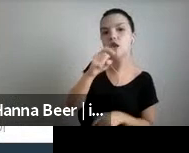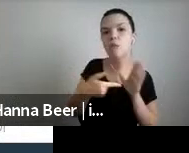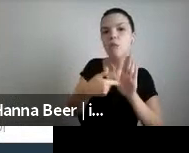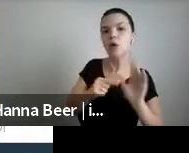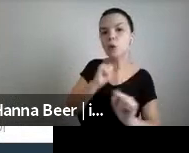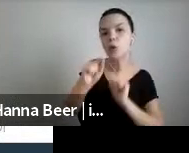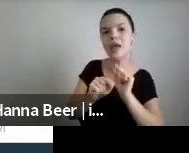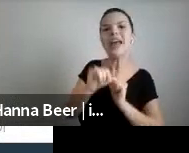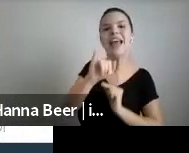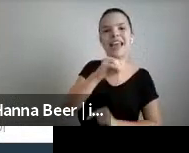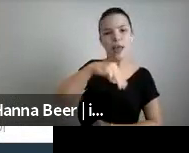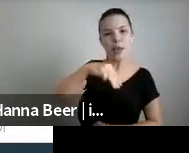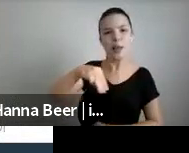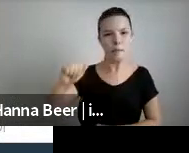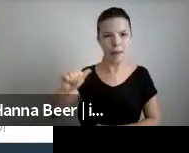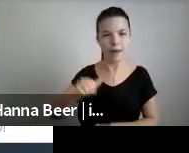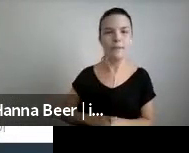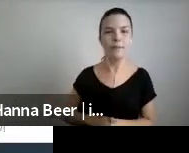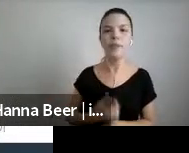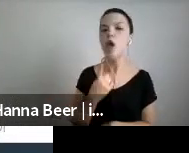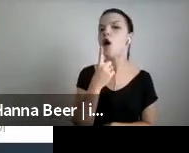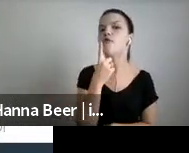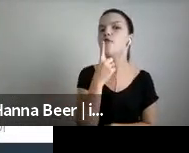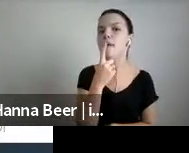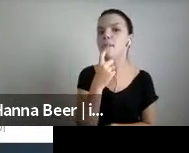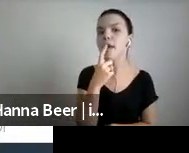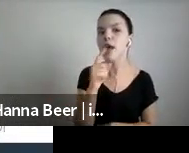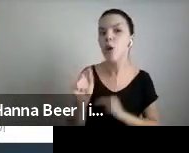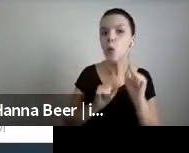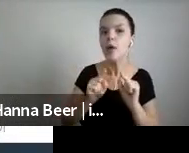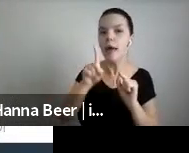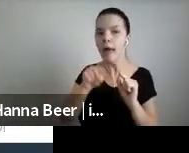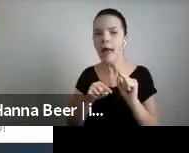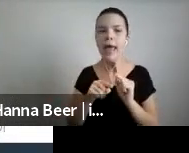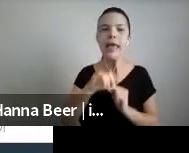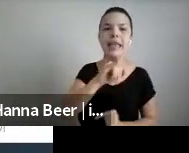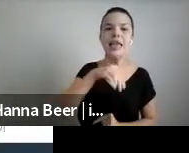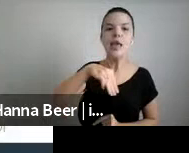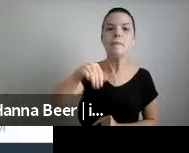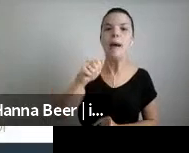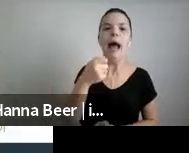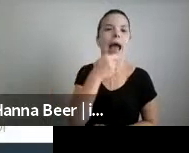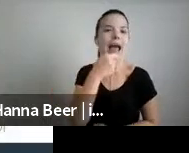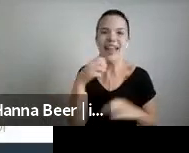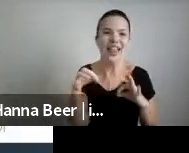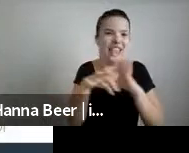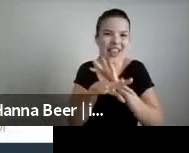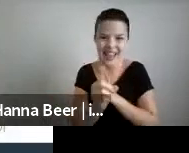reddish areas, pink areas, are candidate IMAs, which need a little bit more